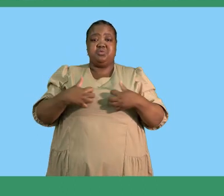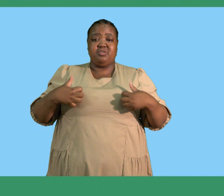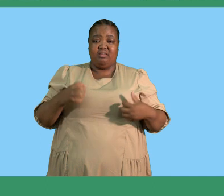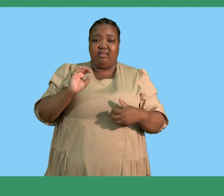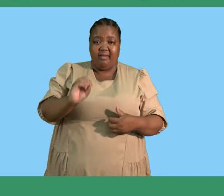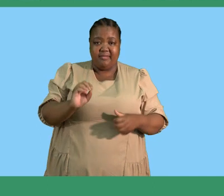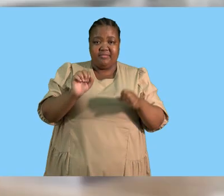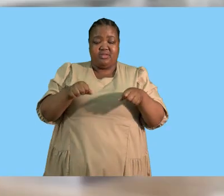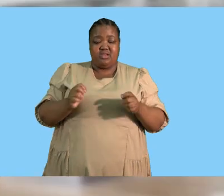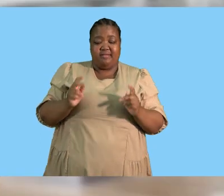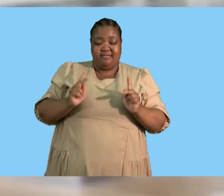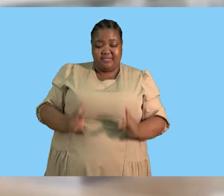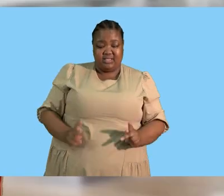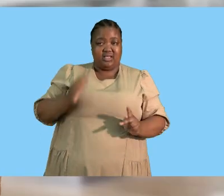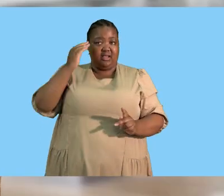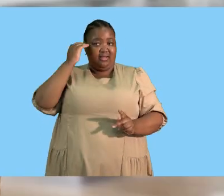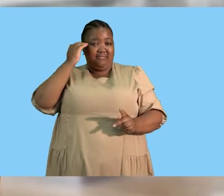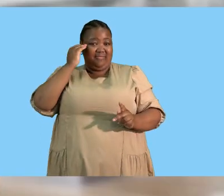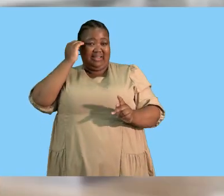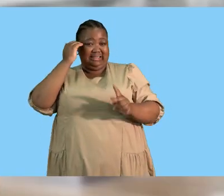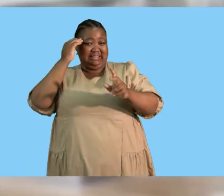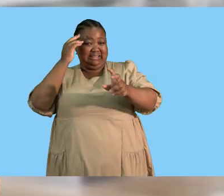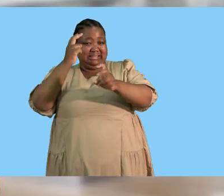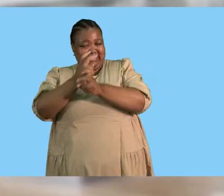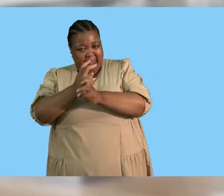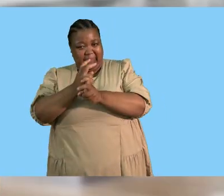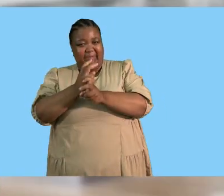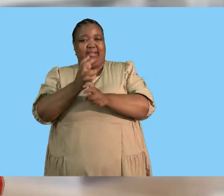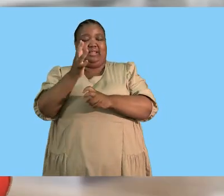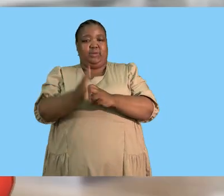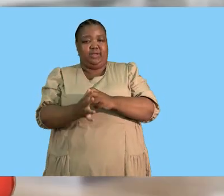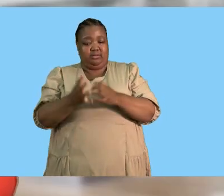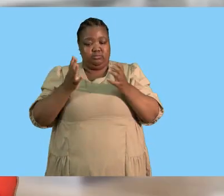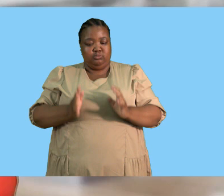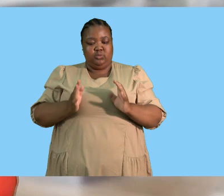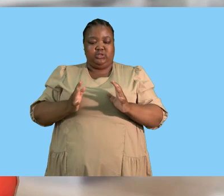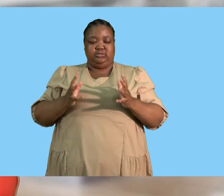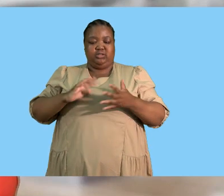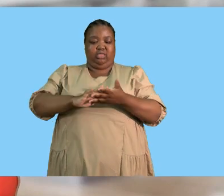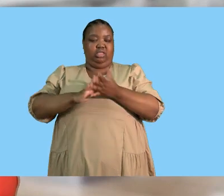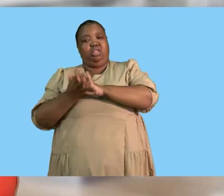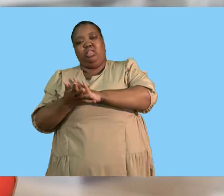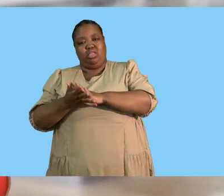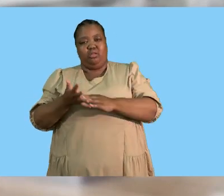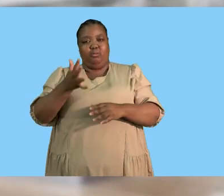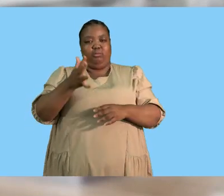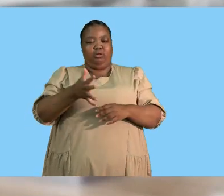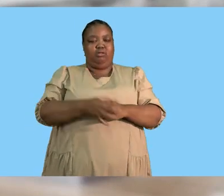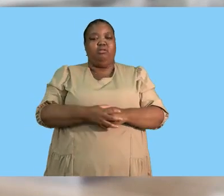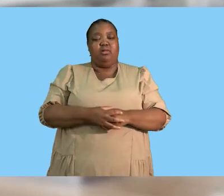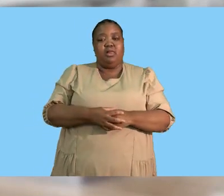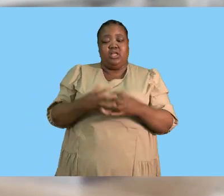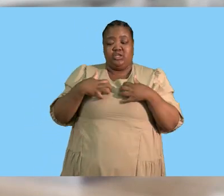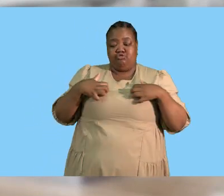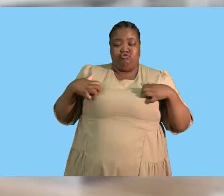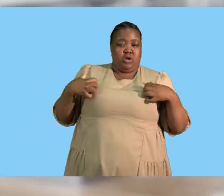stress, you are going to have a physical and a mental strain that your body is going to respond to. Now,